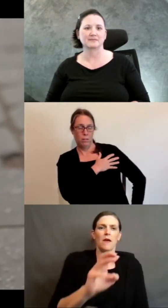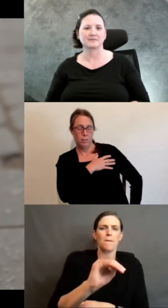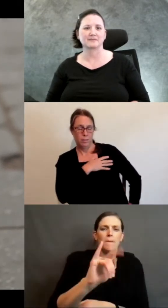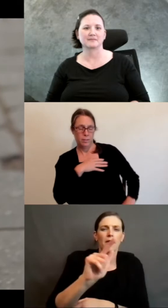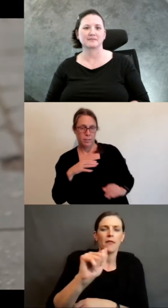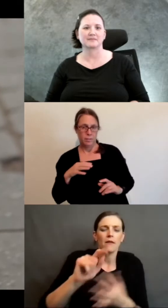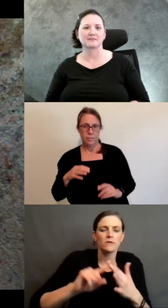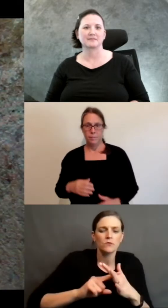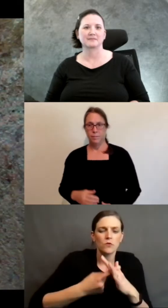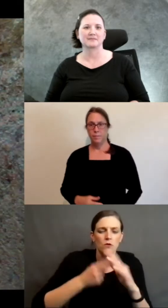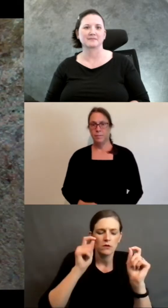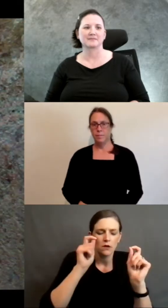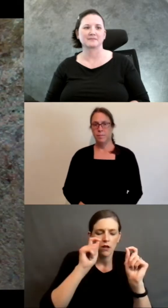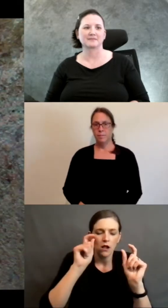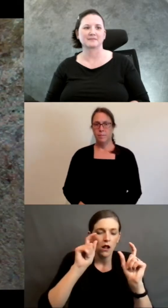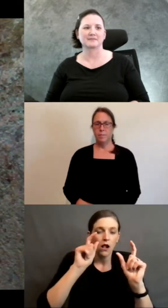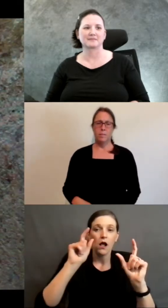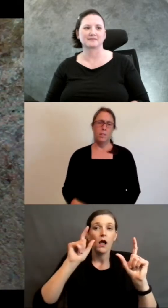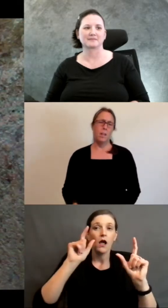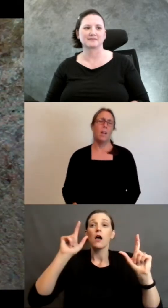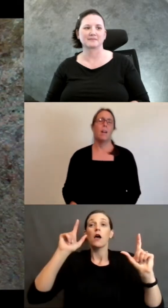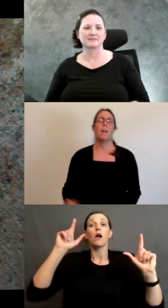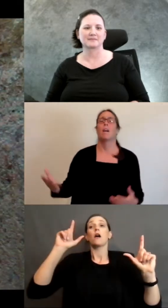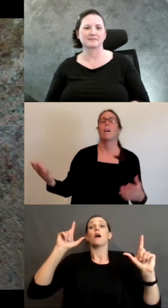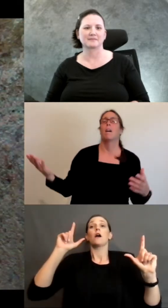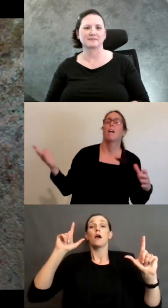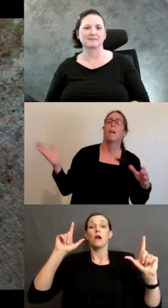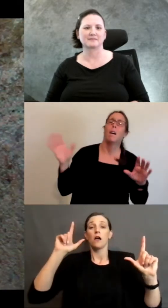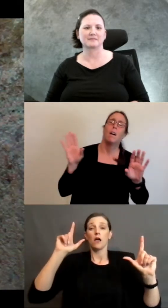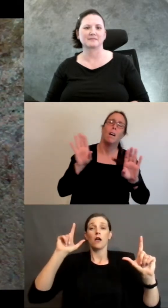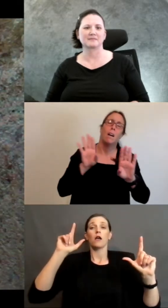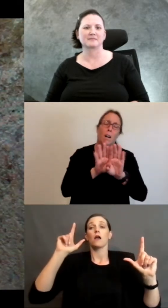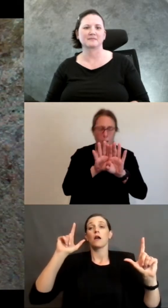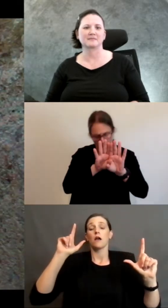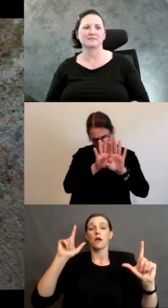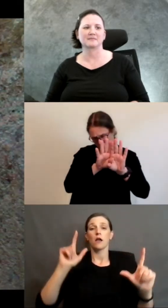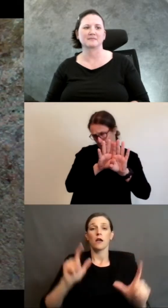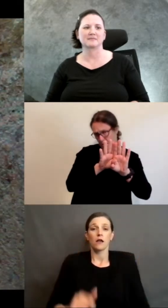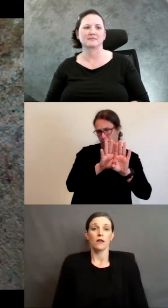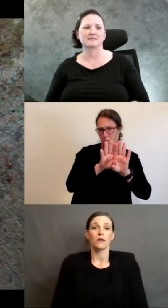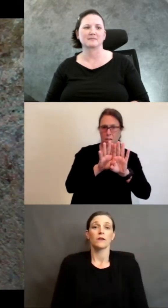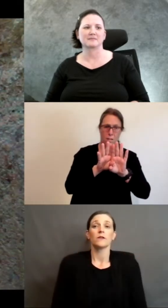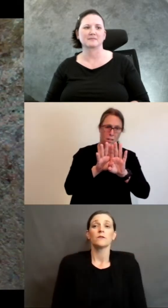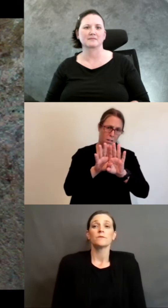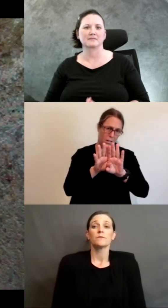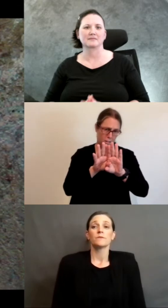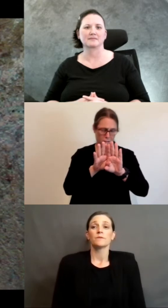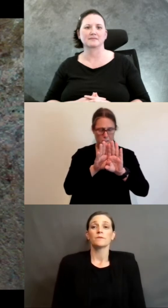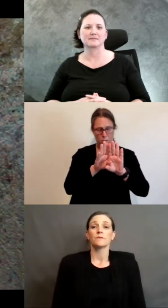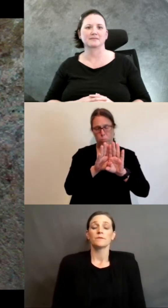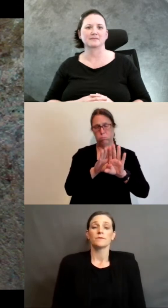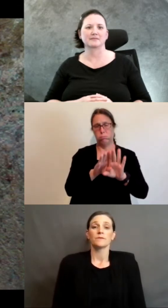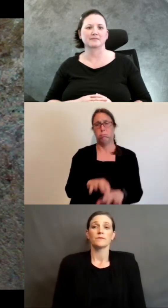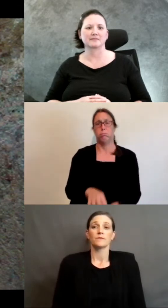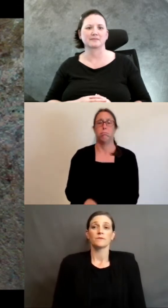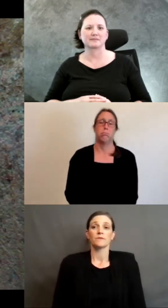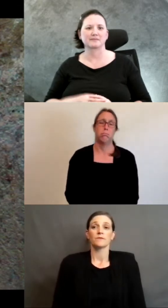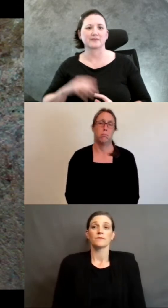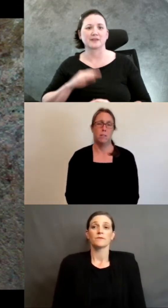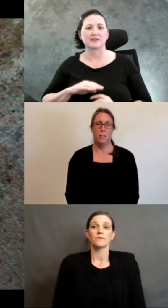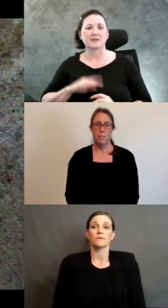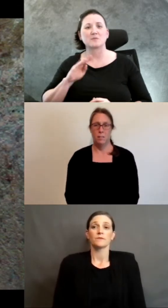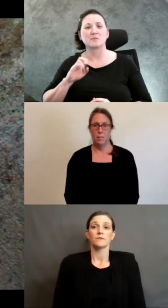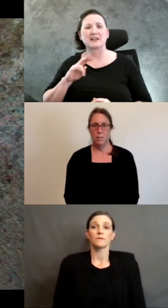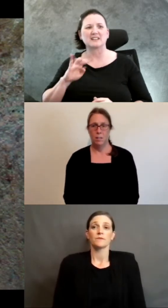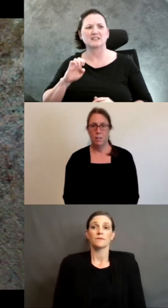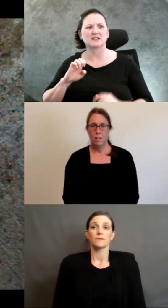trance. Shut the door. That was so huge, and all of a sudden that gets